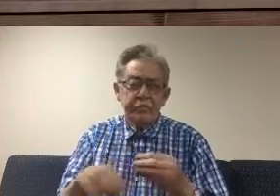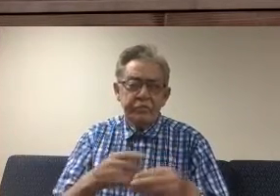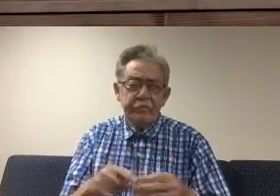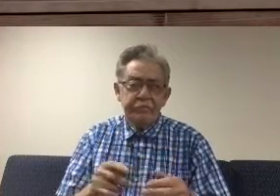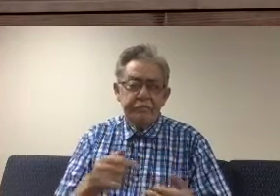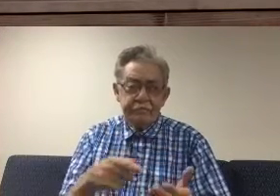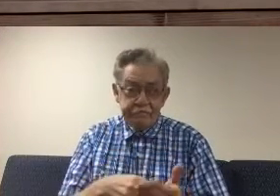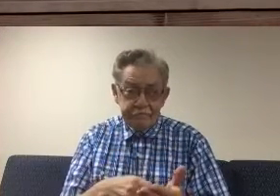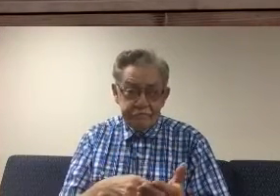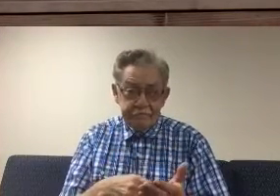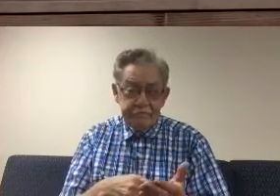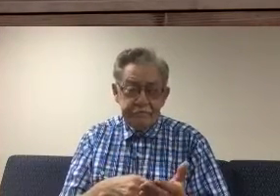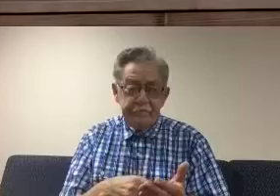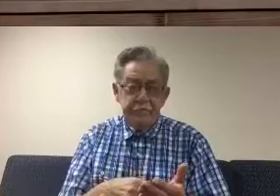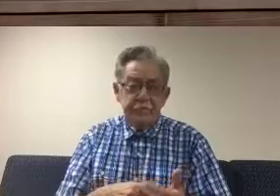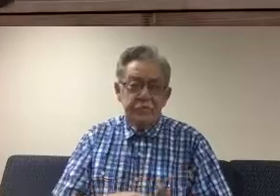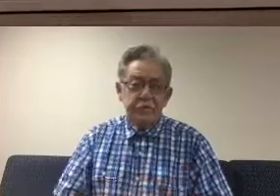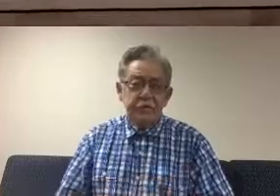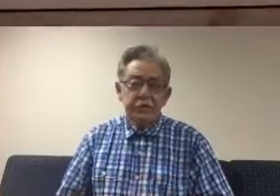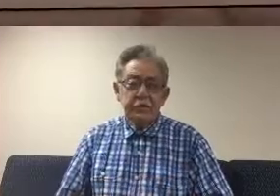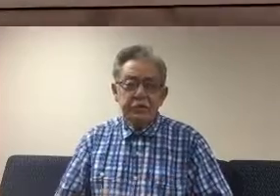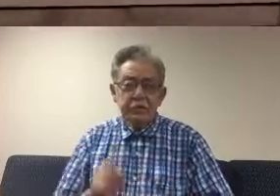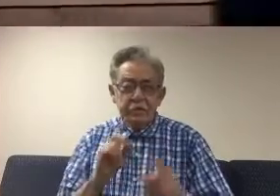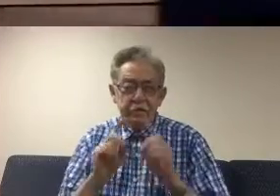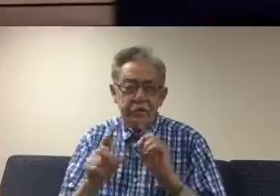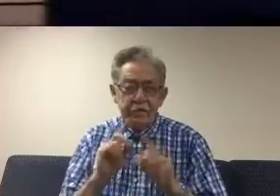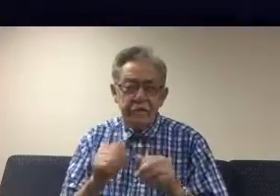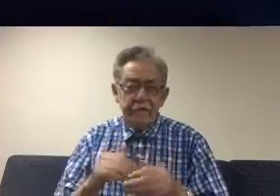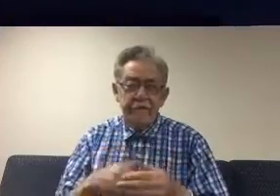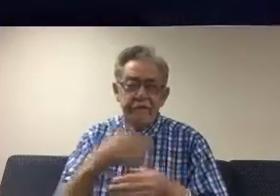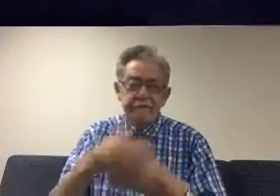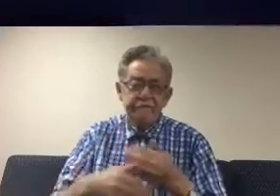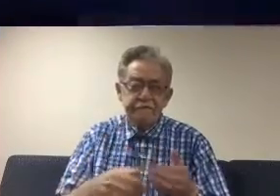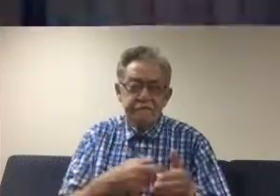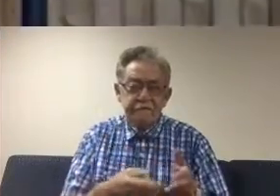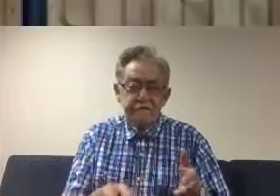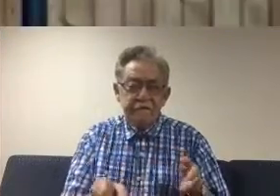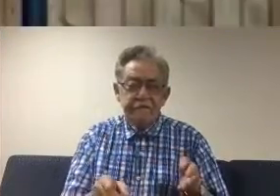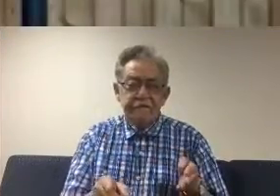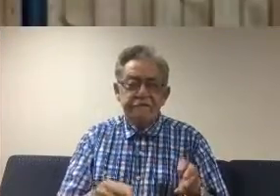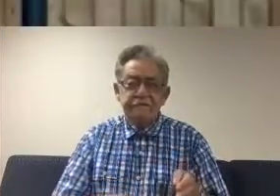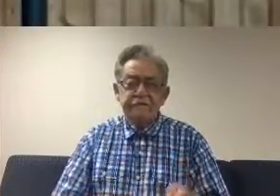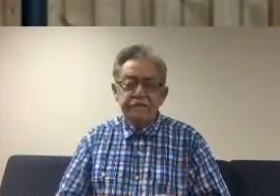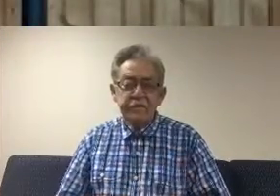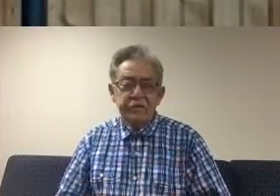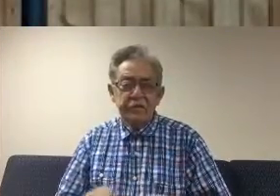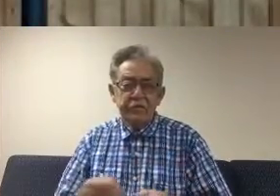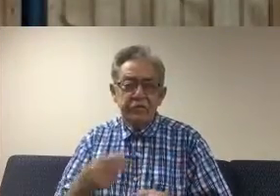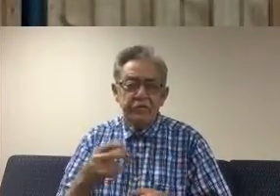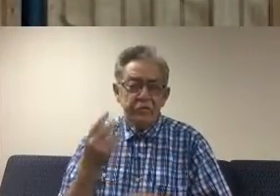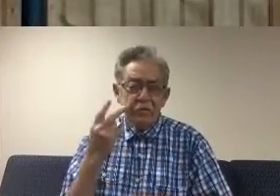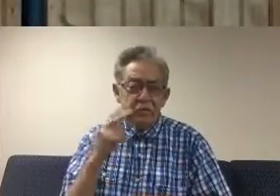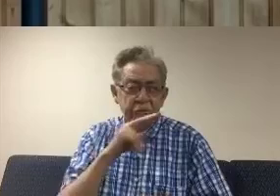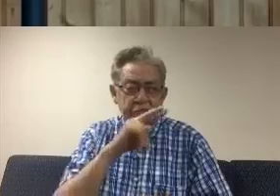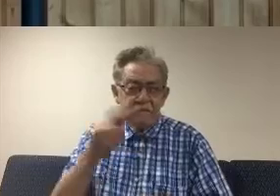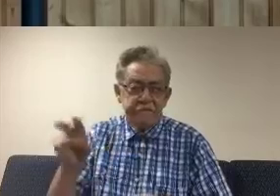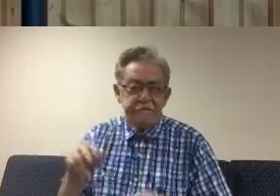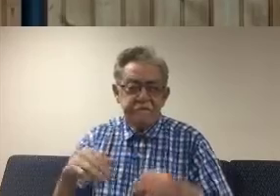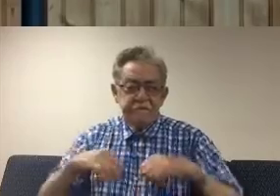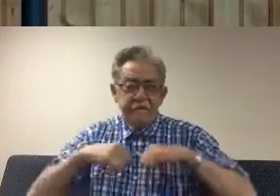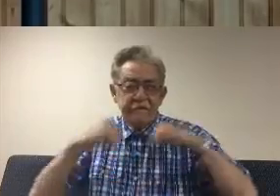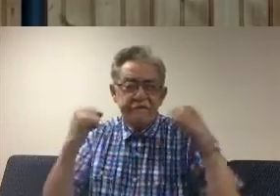We got to talk about it. And it tells us in the next verse that we've got up here, it says, now when they saw the boldness of Peter and